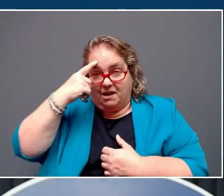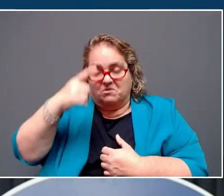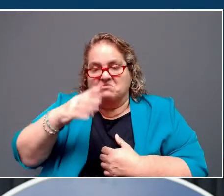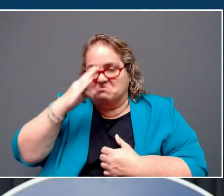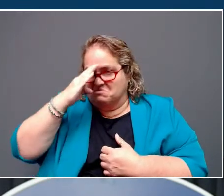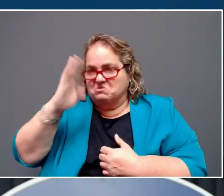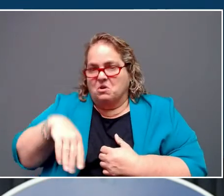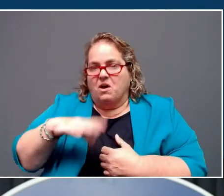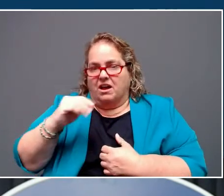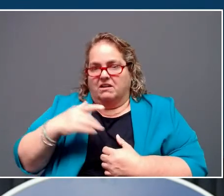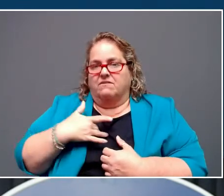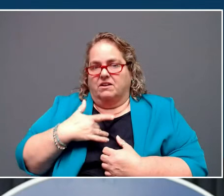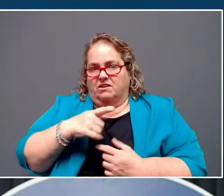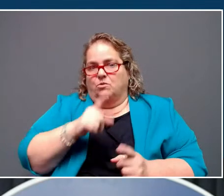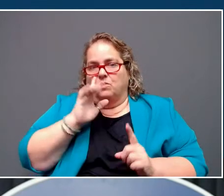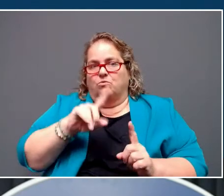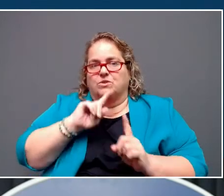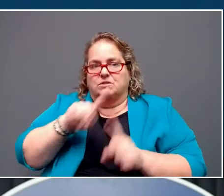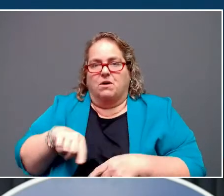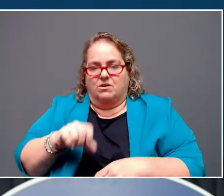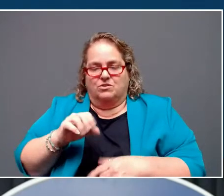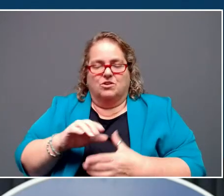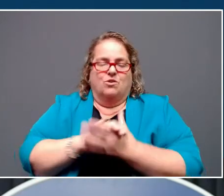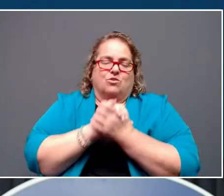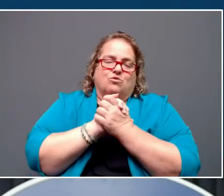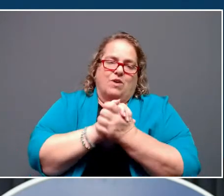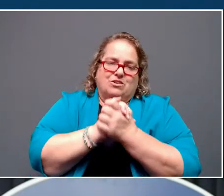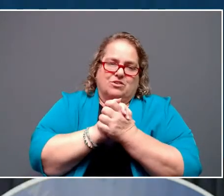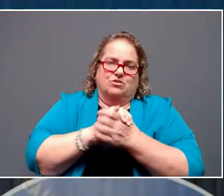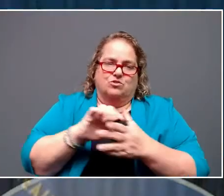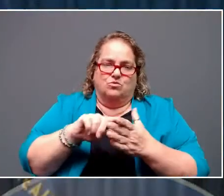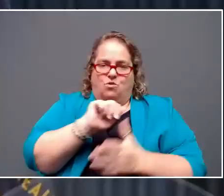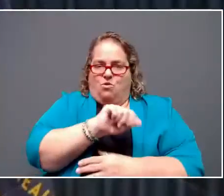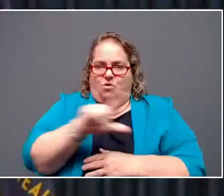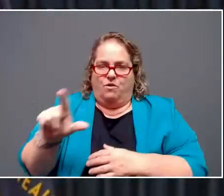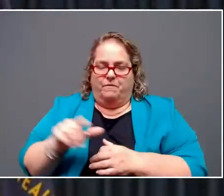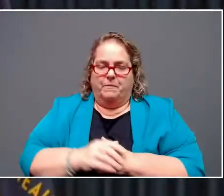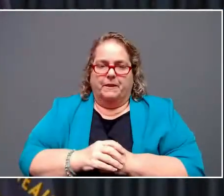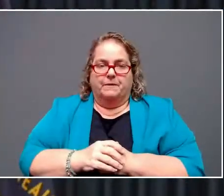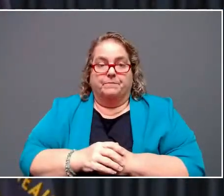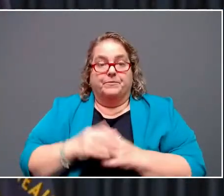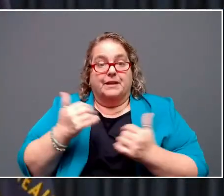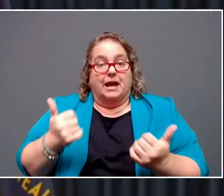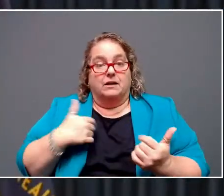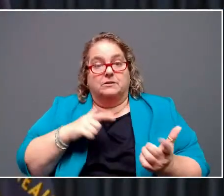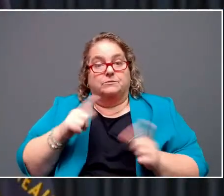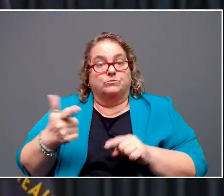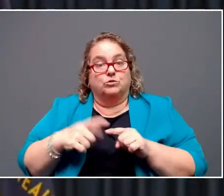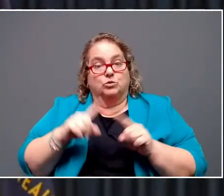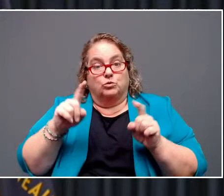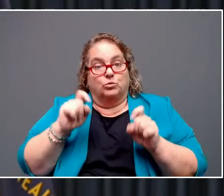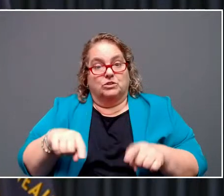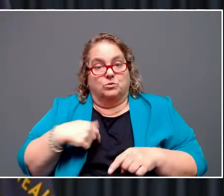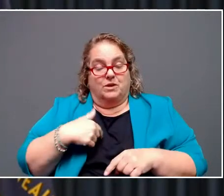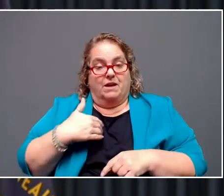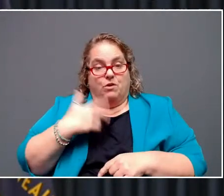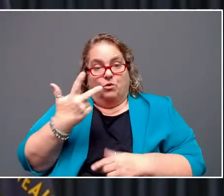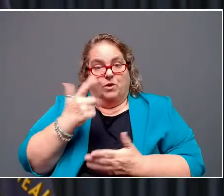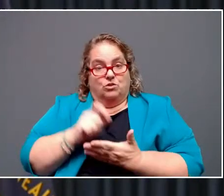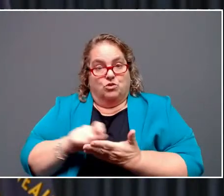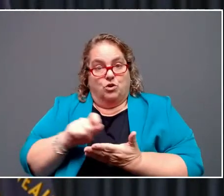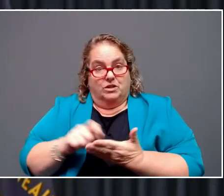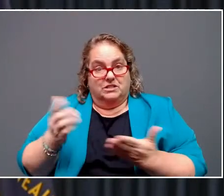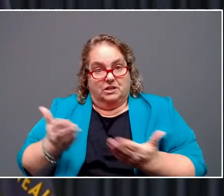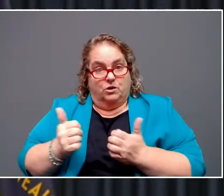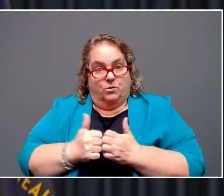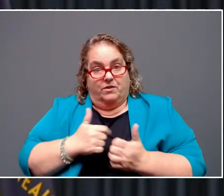able to respond. So congratulations to all of them. All right, we will turn to questions. We have 3 journalists here with us,